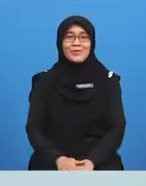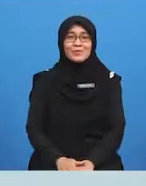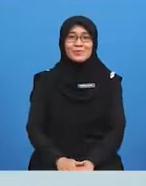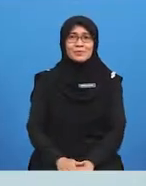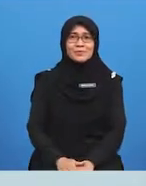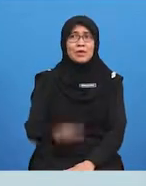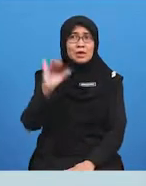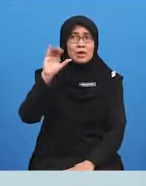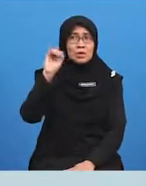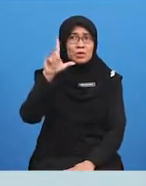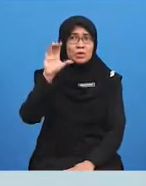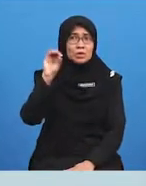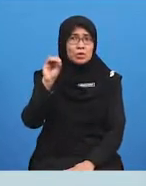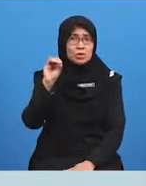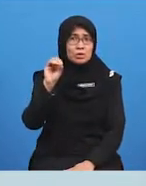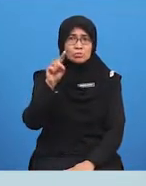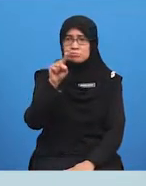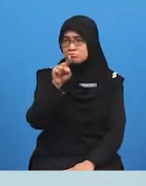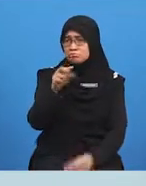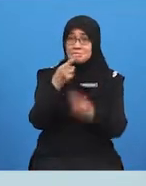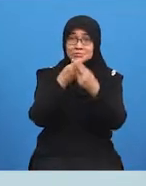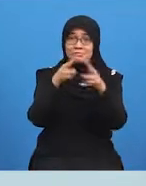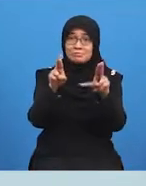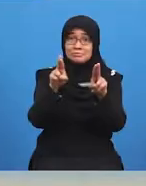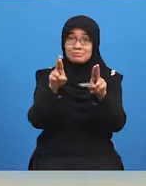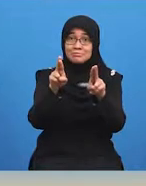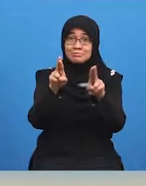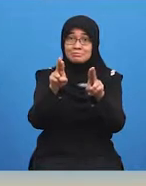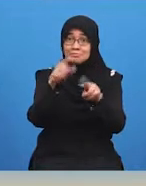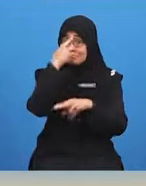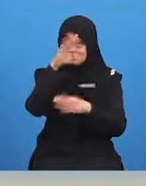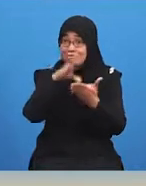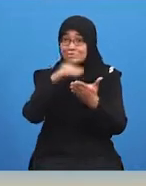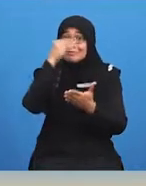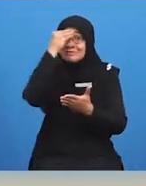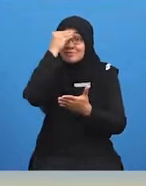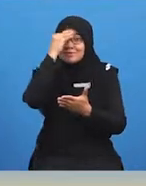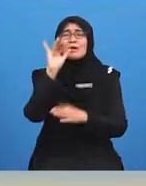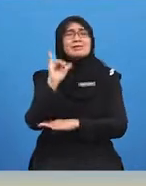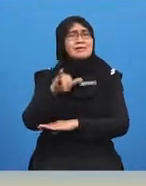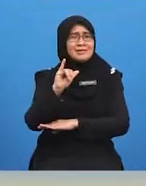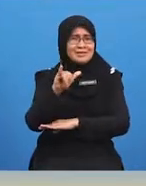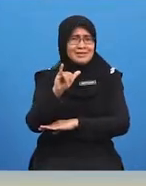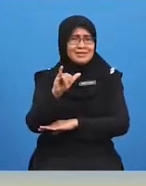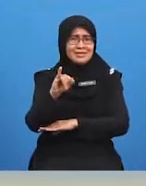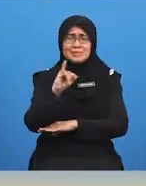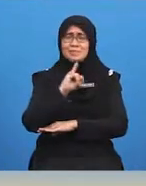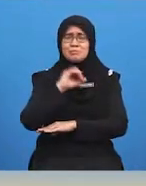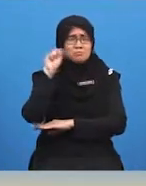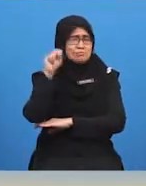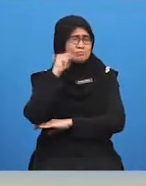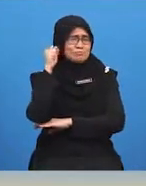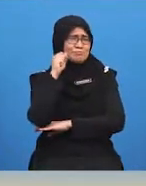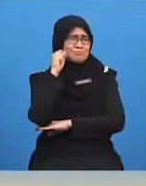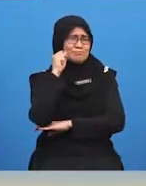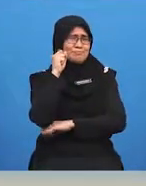Yolo, are you ready to learn today? Of course, Miss Hazreen. I'm always